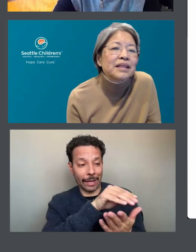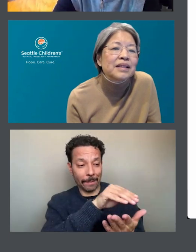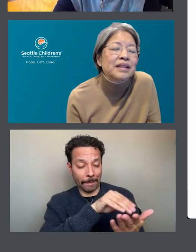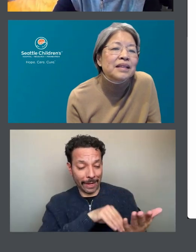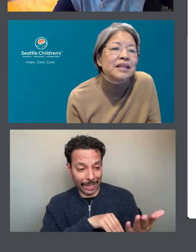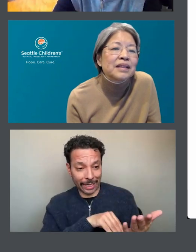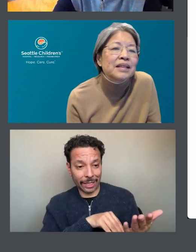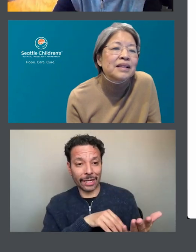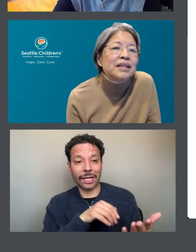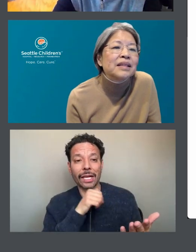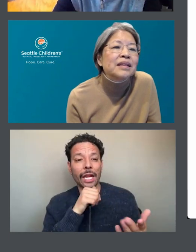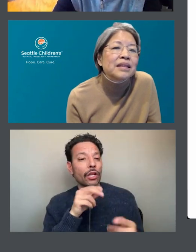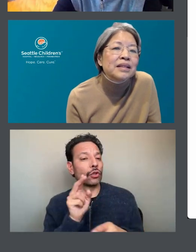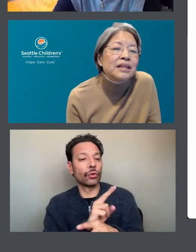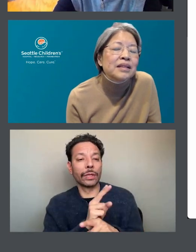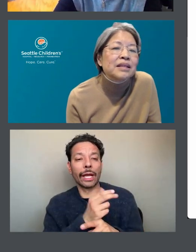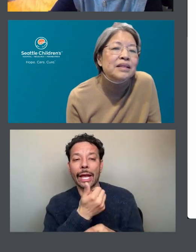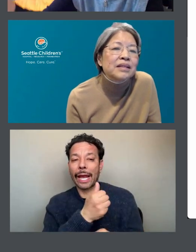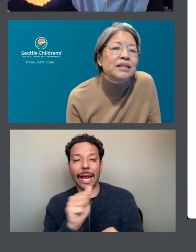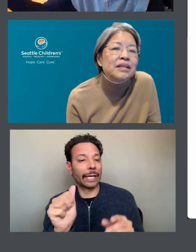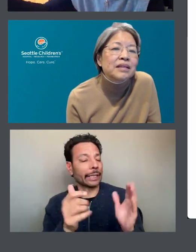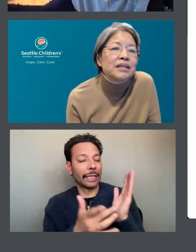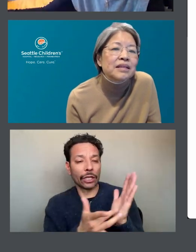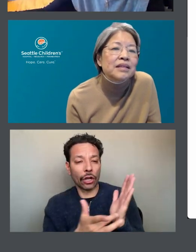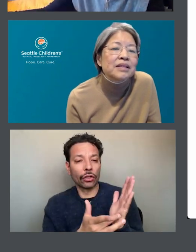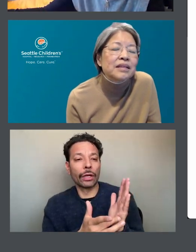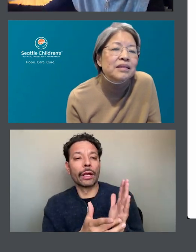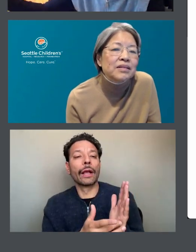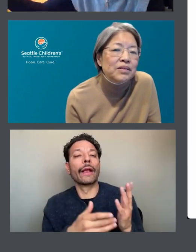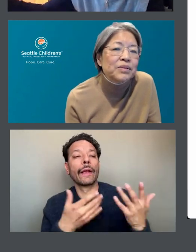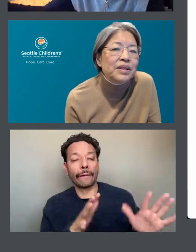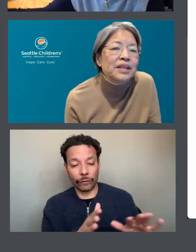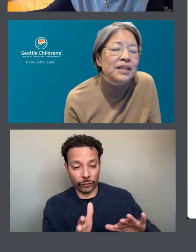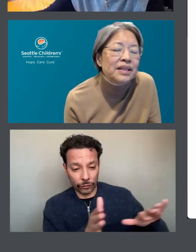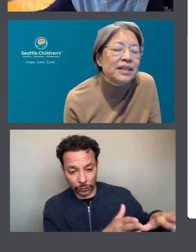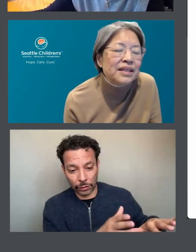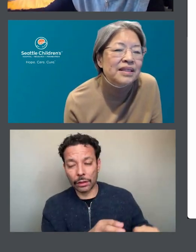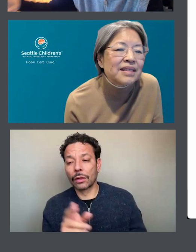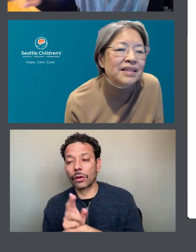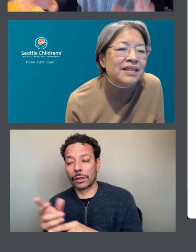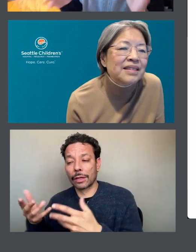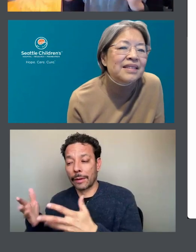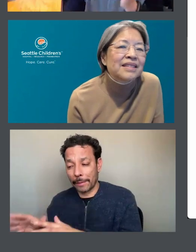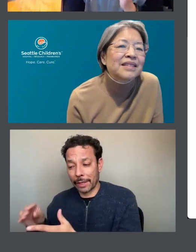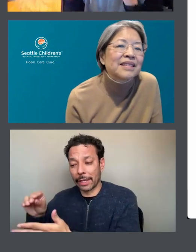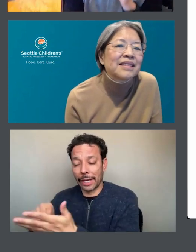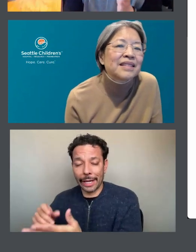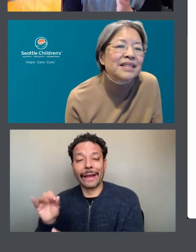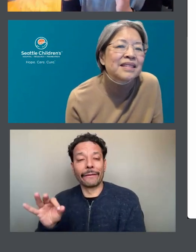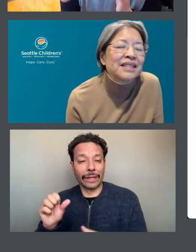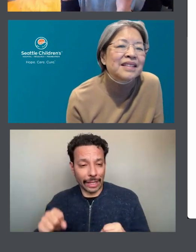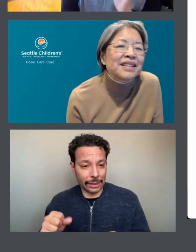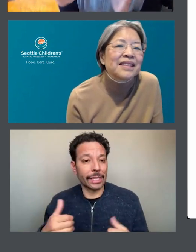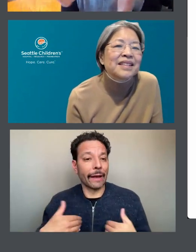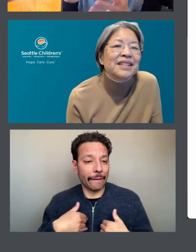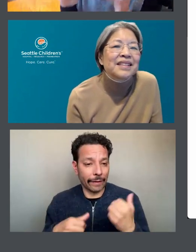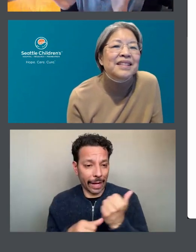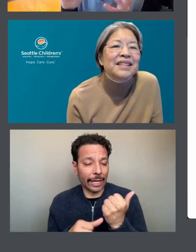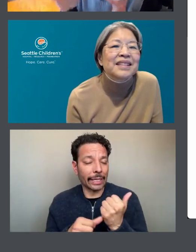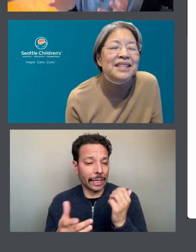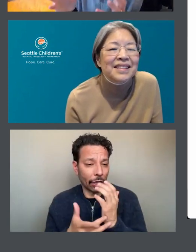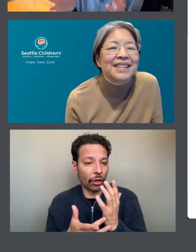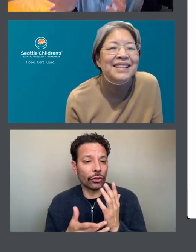they're not using any technology, and then complete it if they are. So it's kind of a think